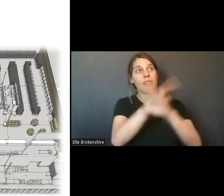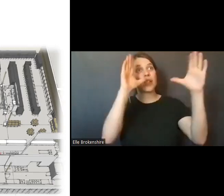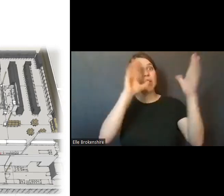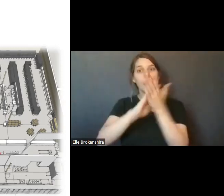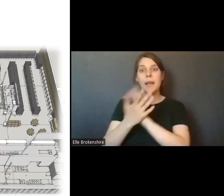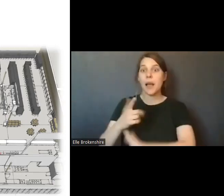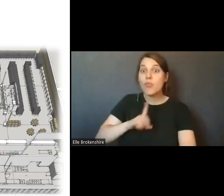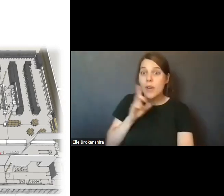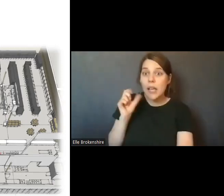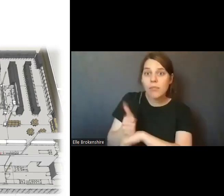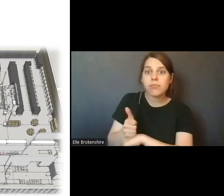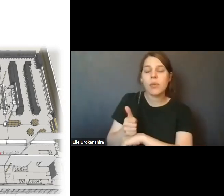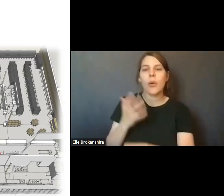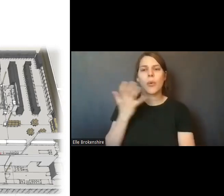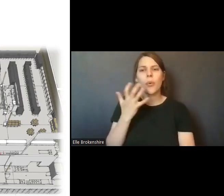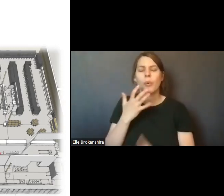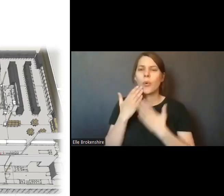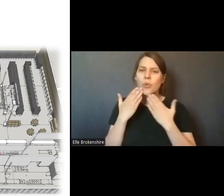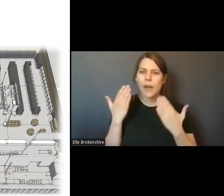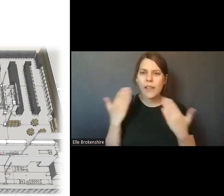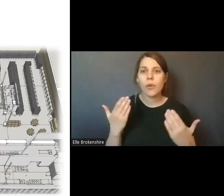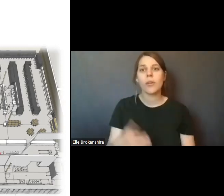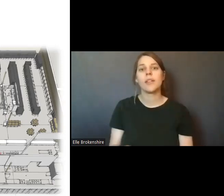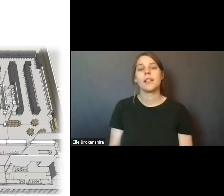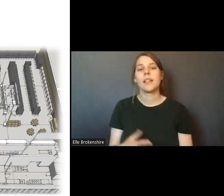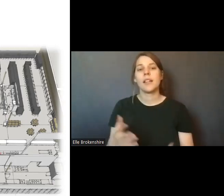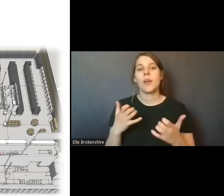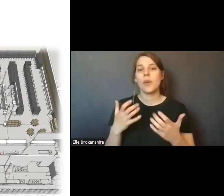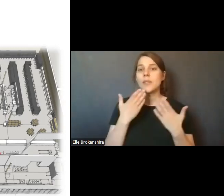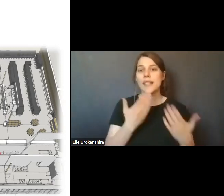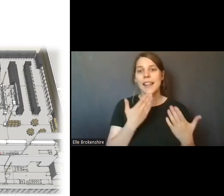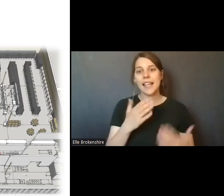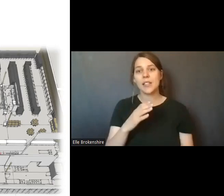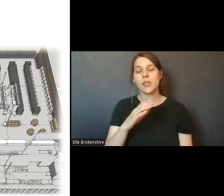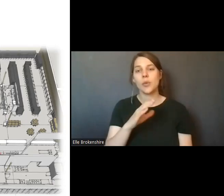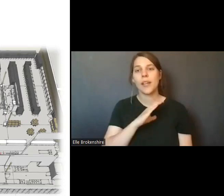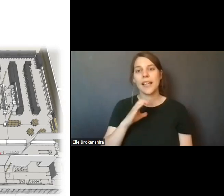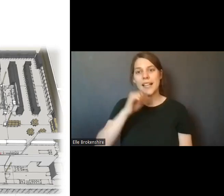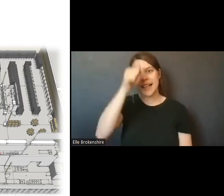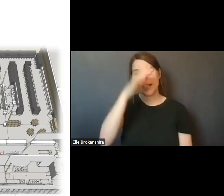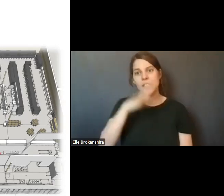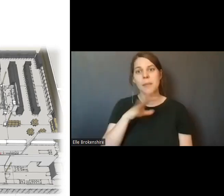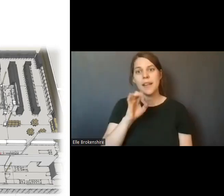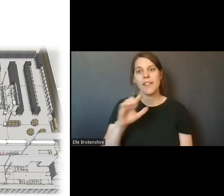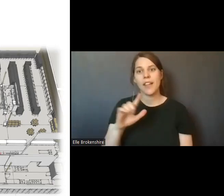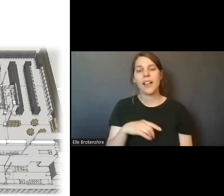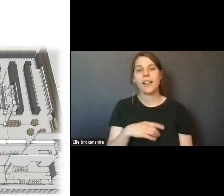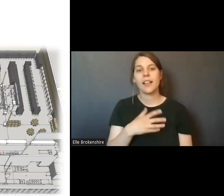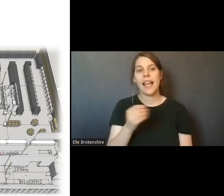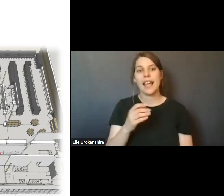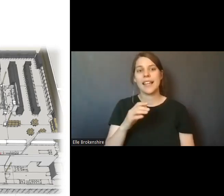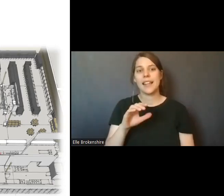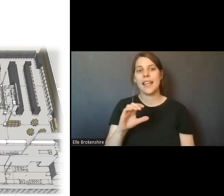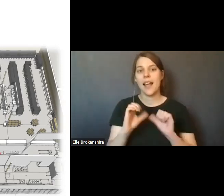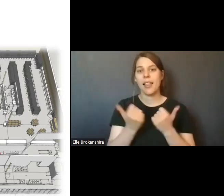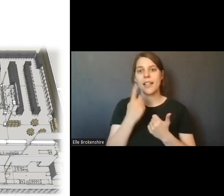and for that, we are immensely grateful. I would like to extend a special thanks to Councilman Lavelle, Marimba Malayans for their exceptional